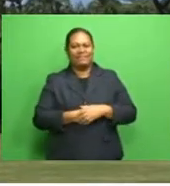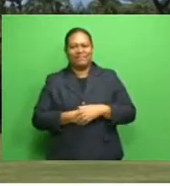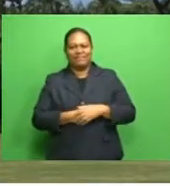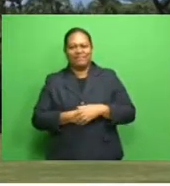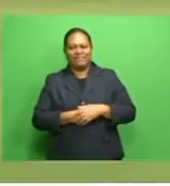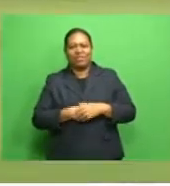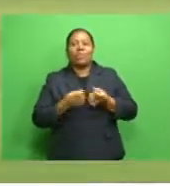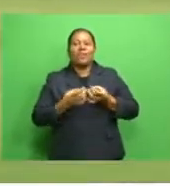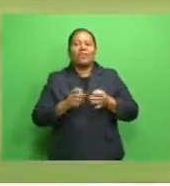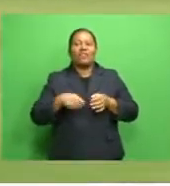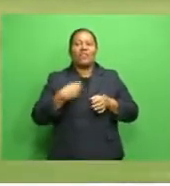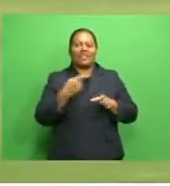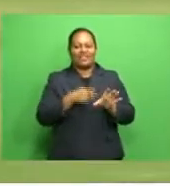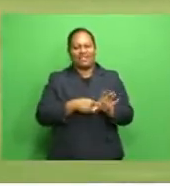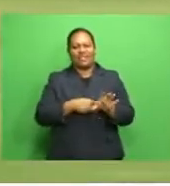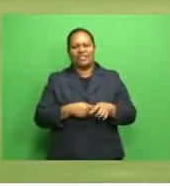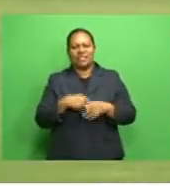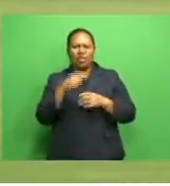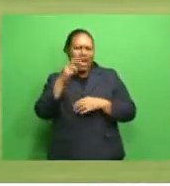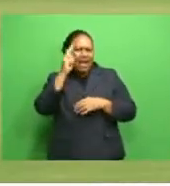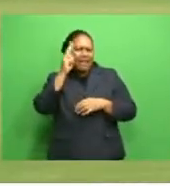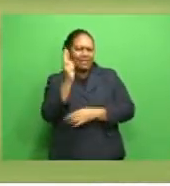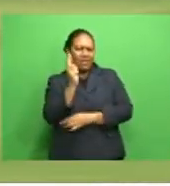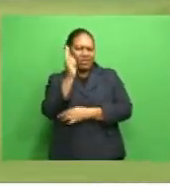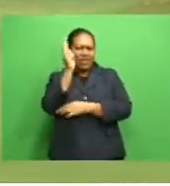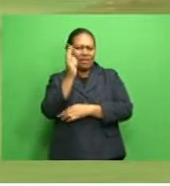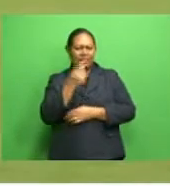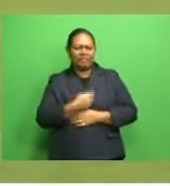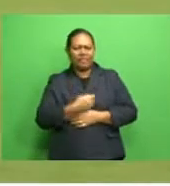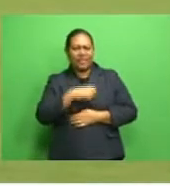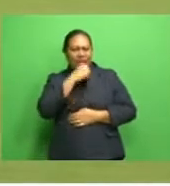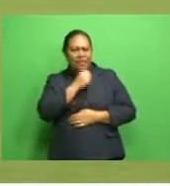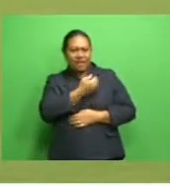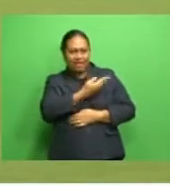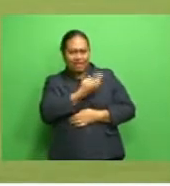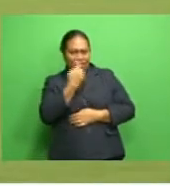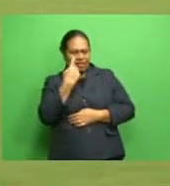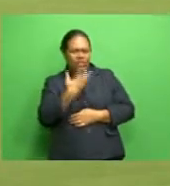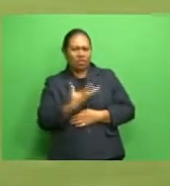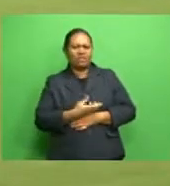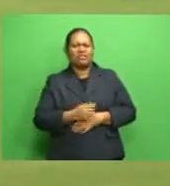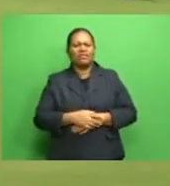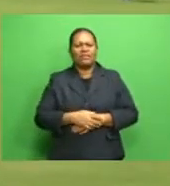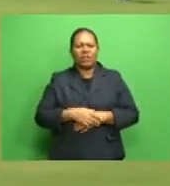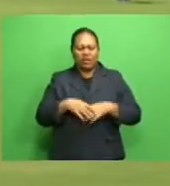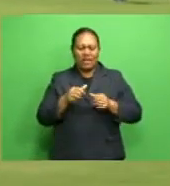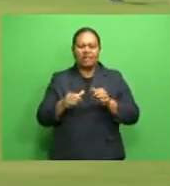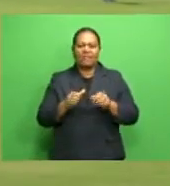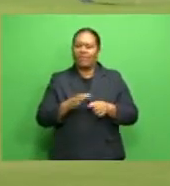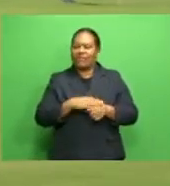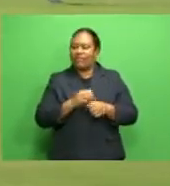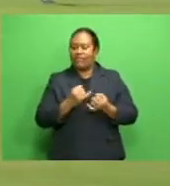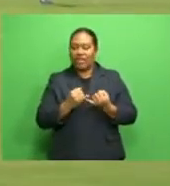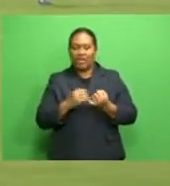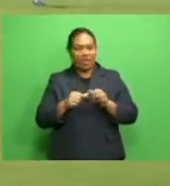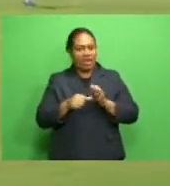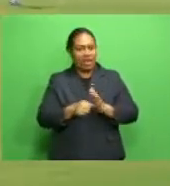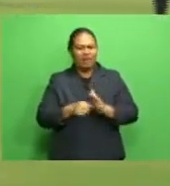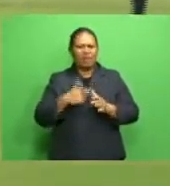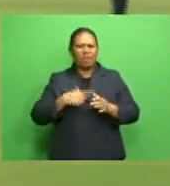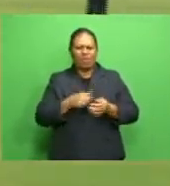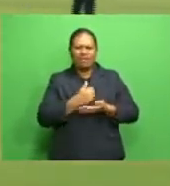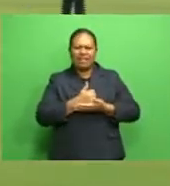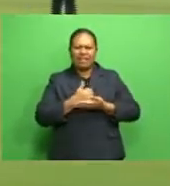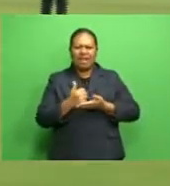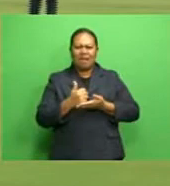for next year. National Rep Simoni Tuitonga says making the final cut will be difficult this time given the number of